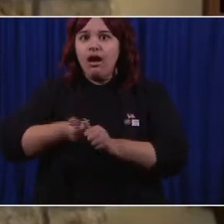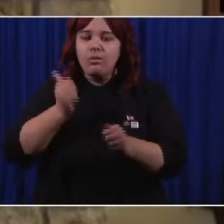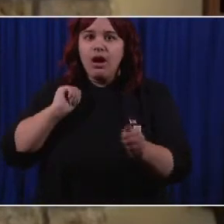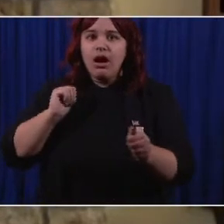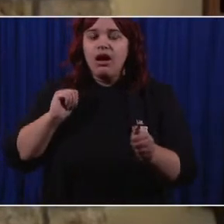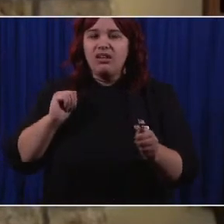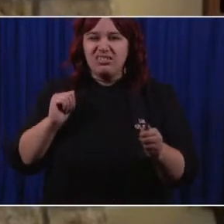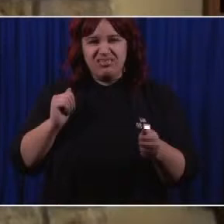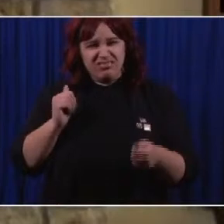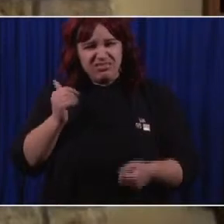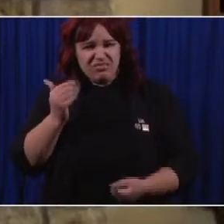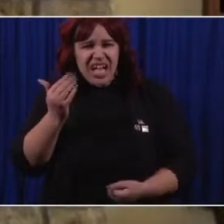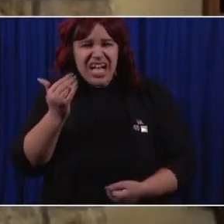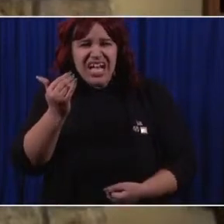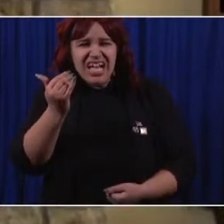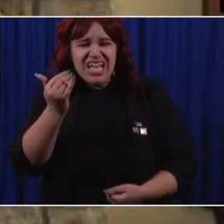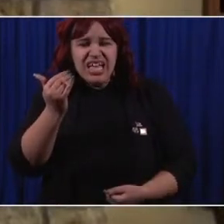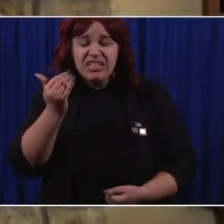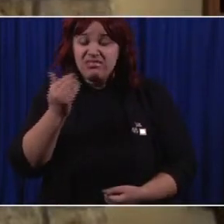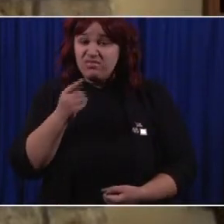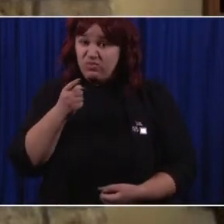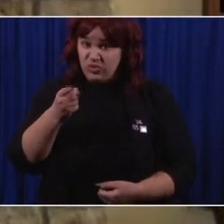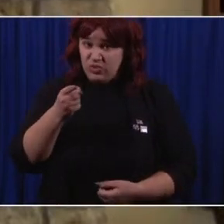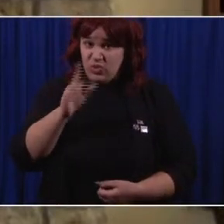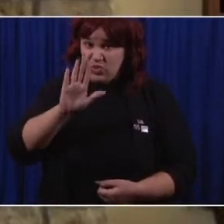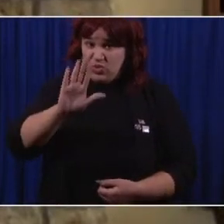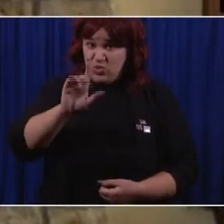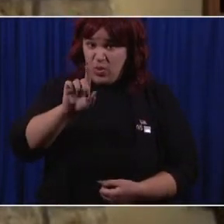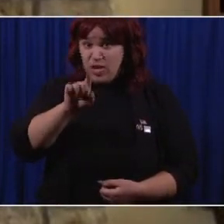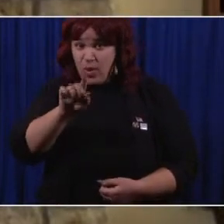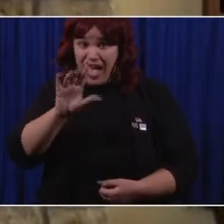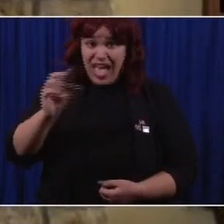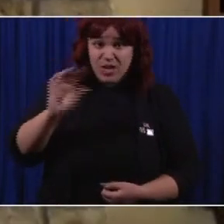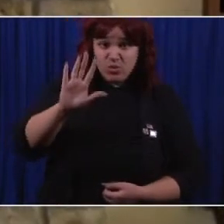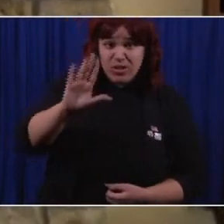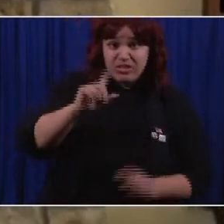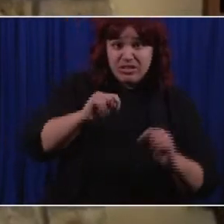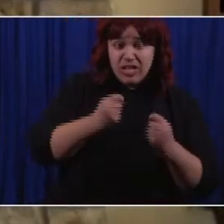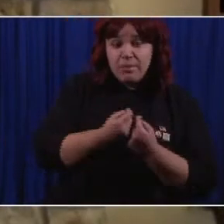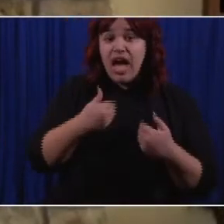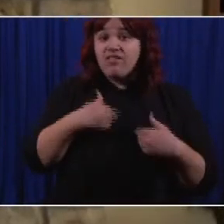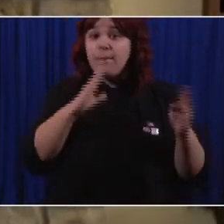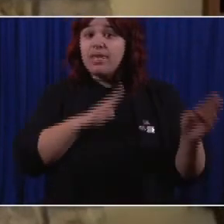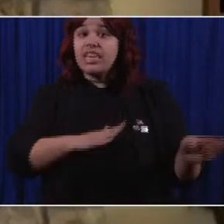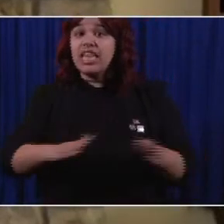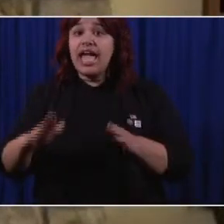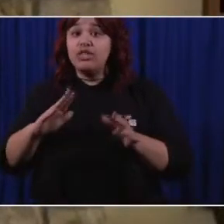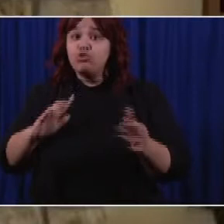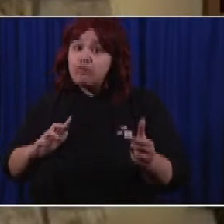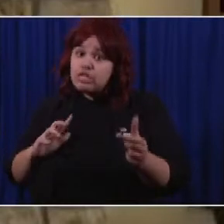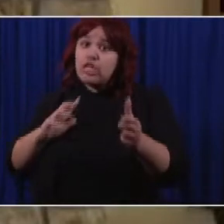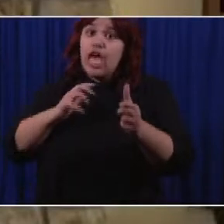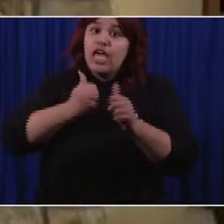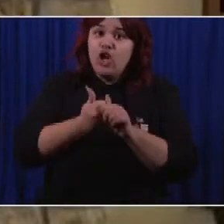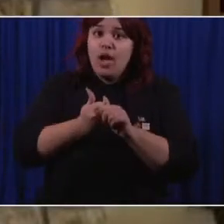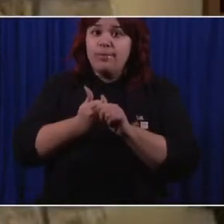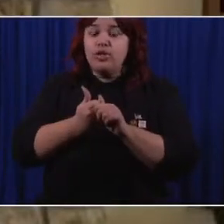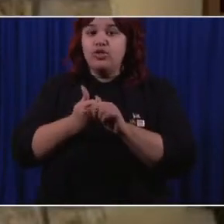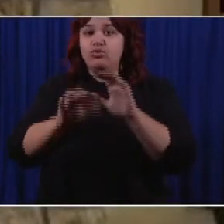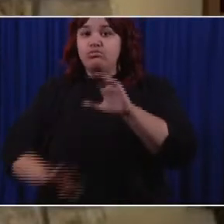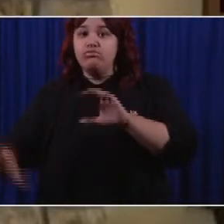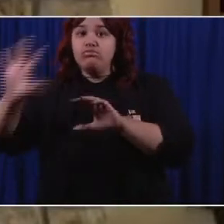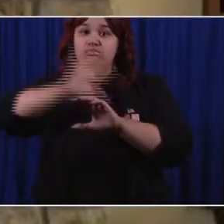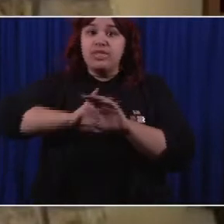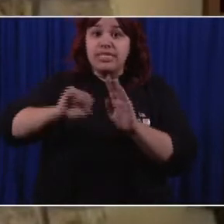that surround us? And does your team have a plan for getting us caught up? Yeah, well, I don't think we are. I don't think that's